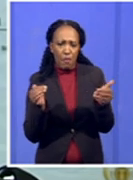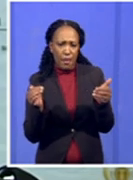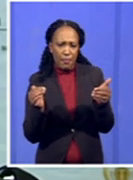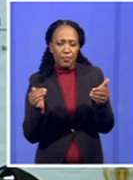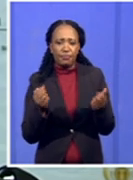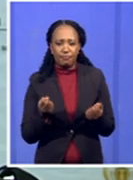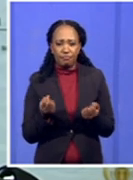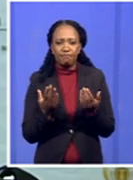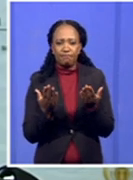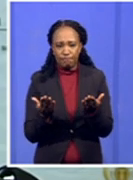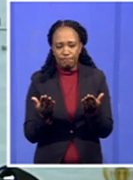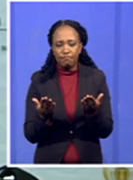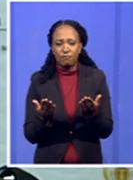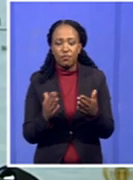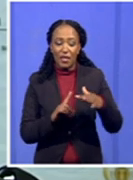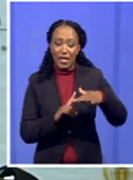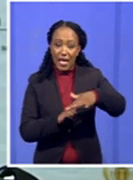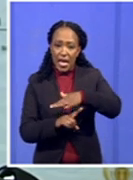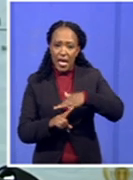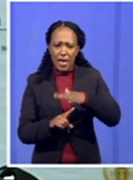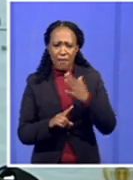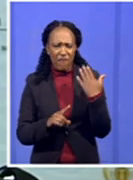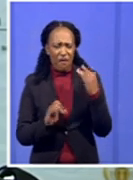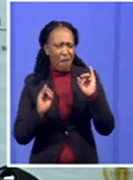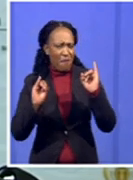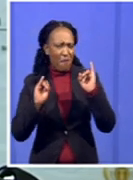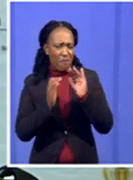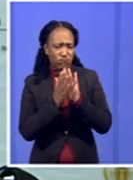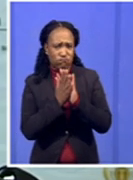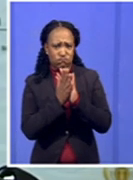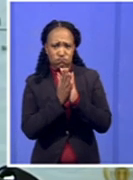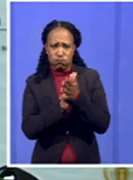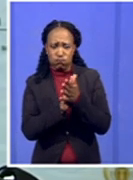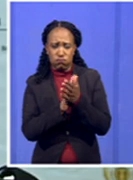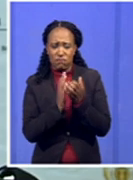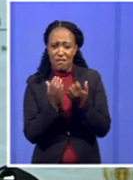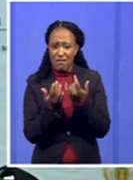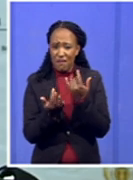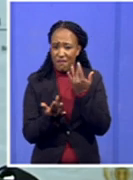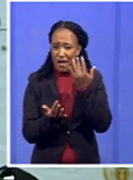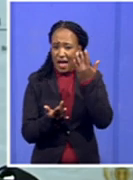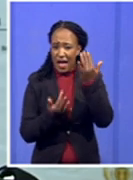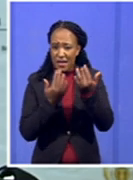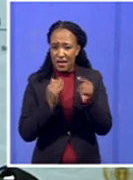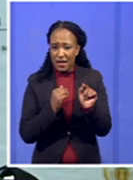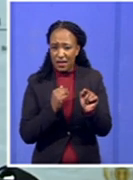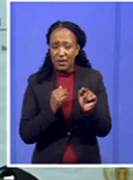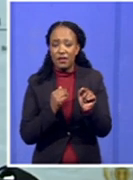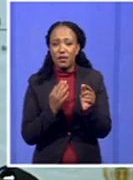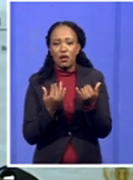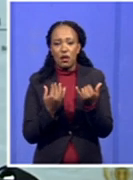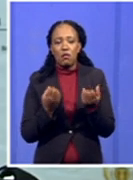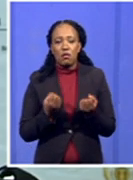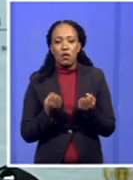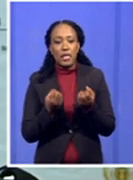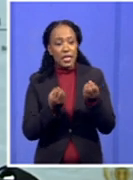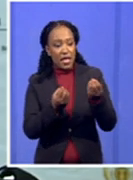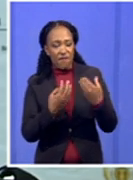which was the most damaged by the fire. They are currently providing us